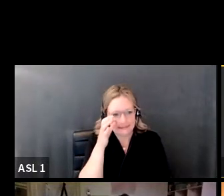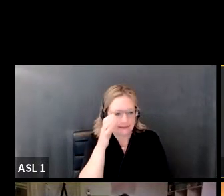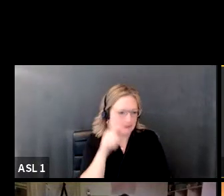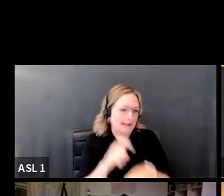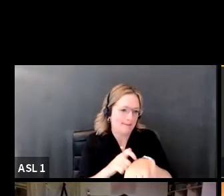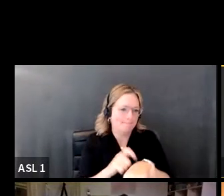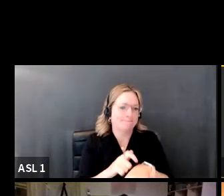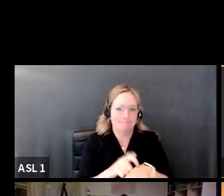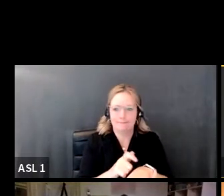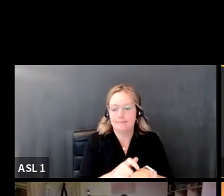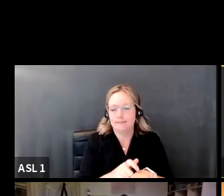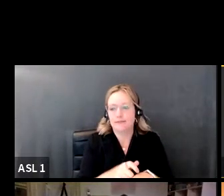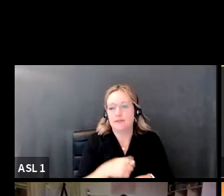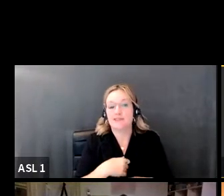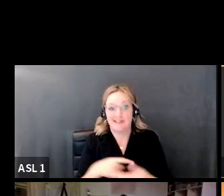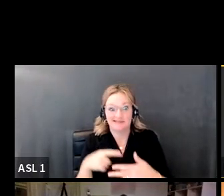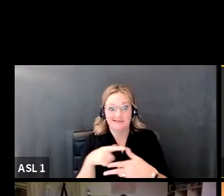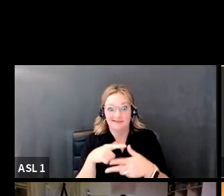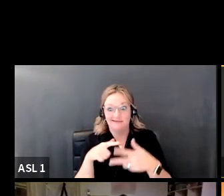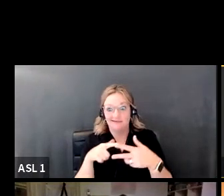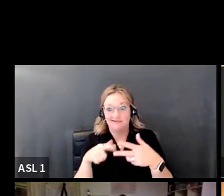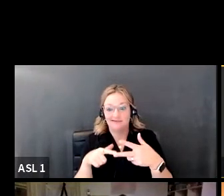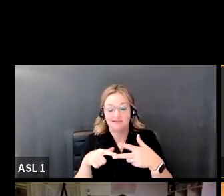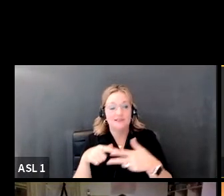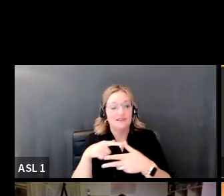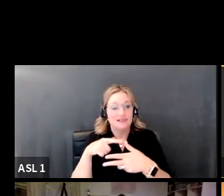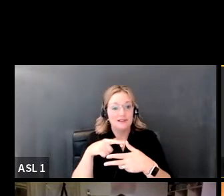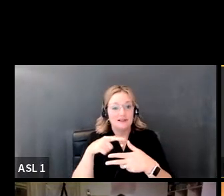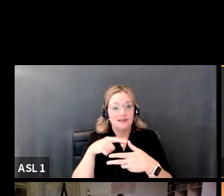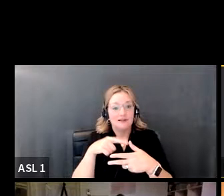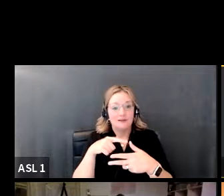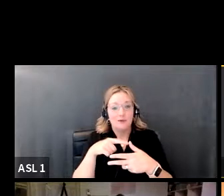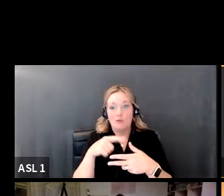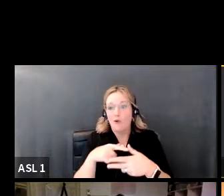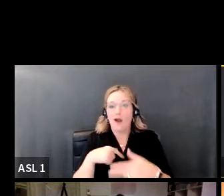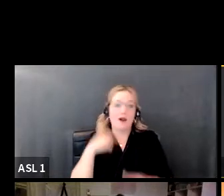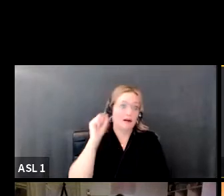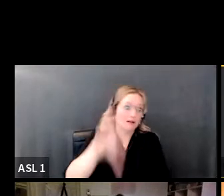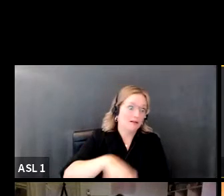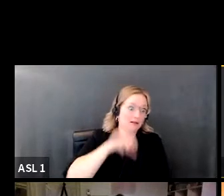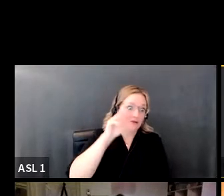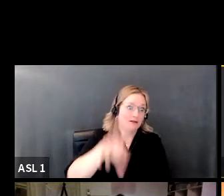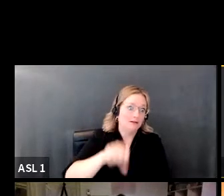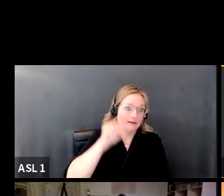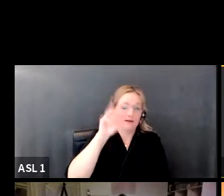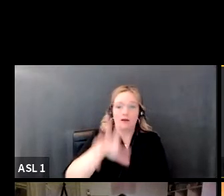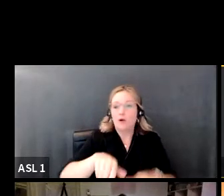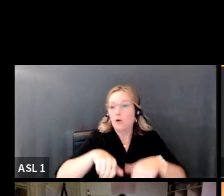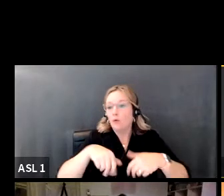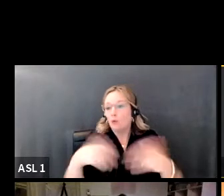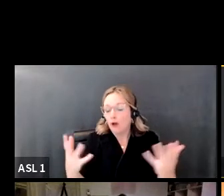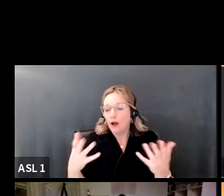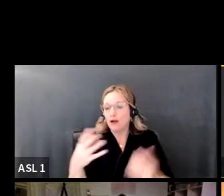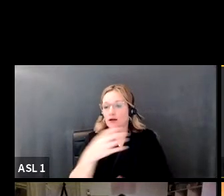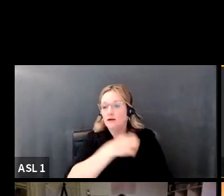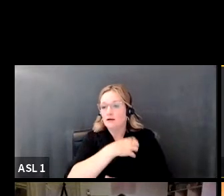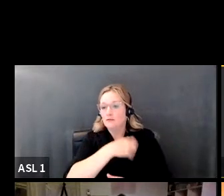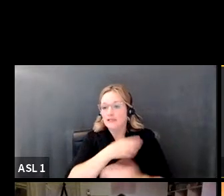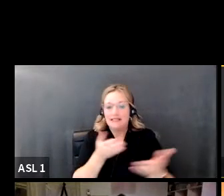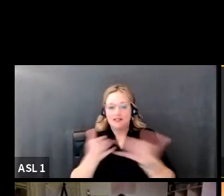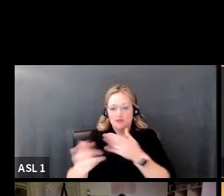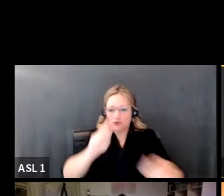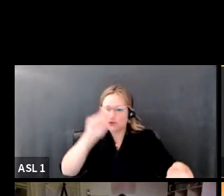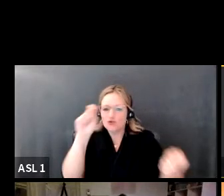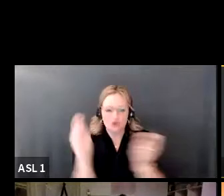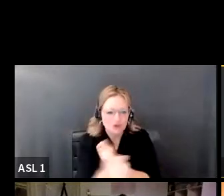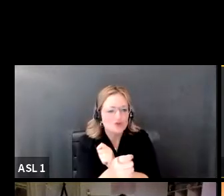three is is that transition that evolution of our service where we talk about the potential for some